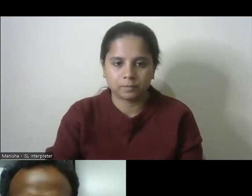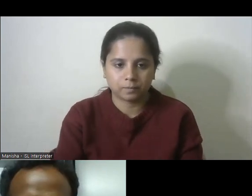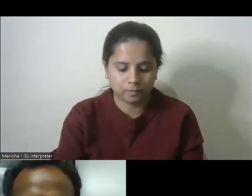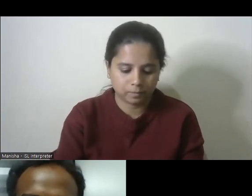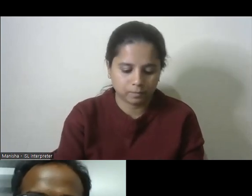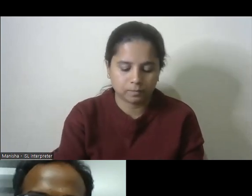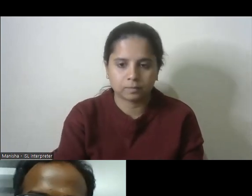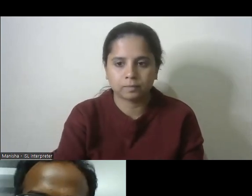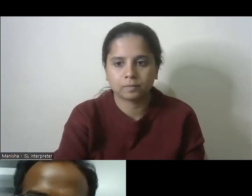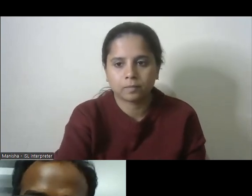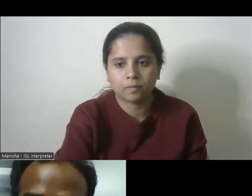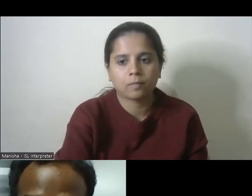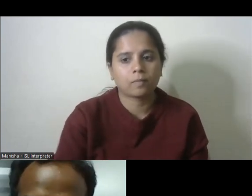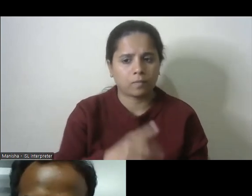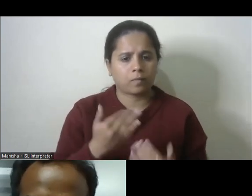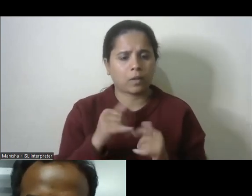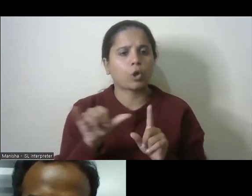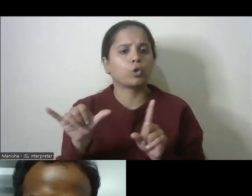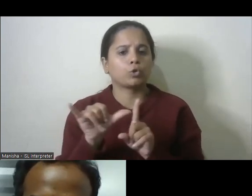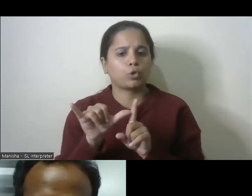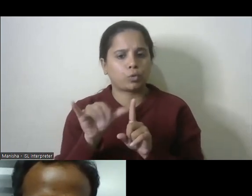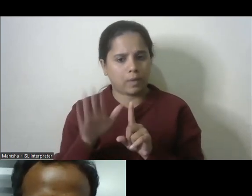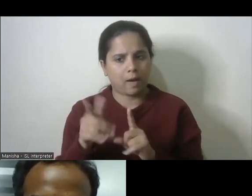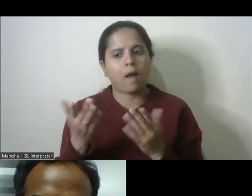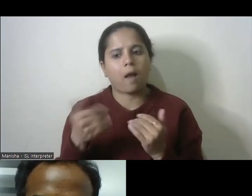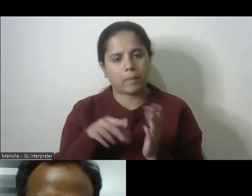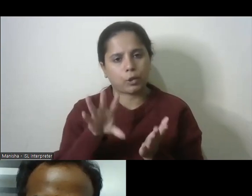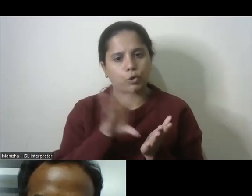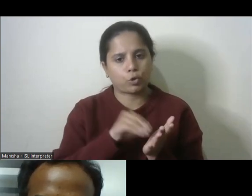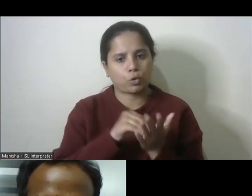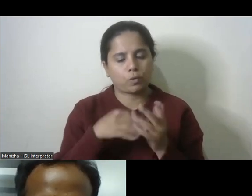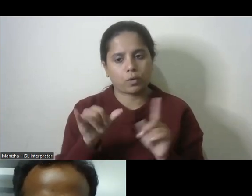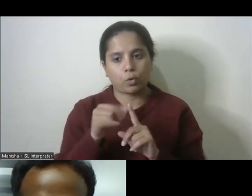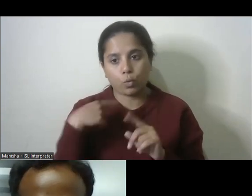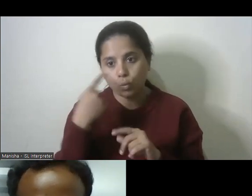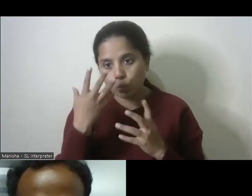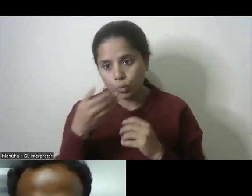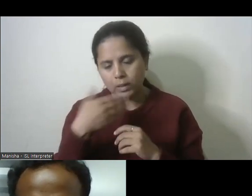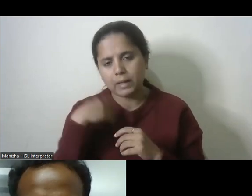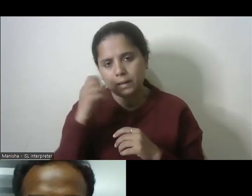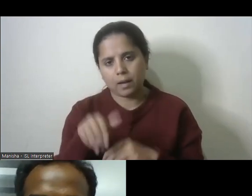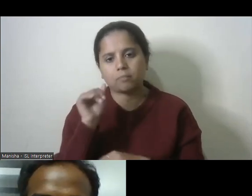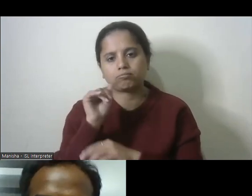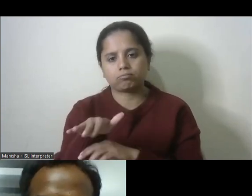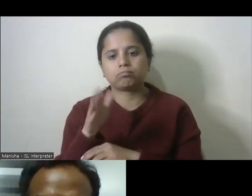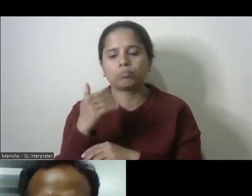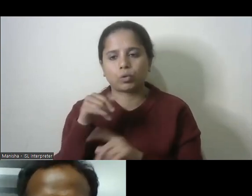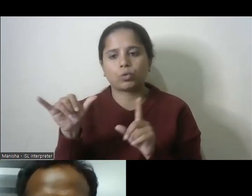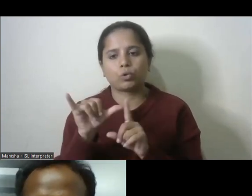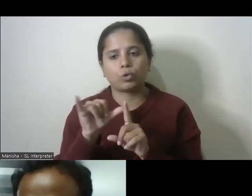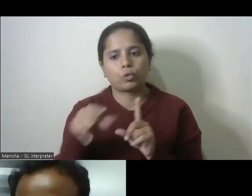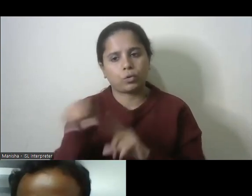So one more thing, it will be available in YouTube. It was actually recorded. So those who want, we can send the recording, as well as it is available